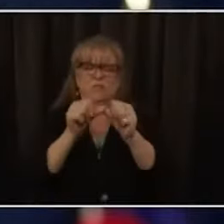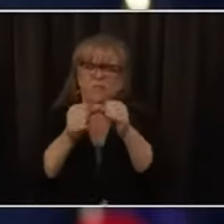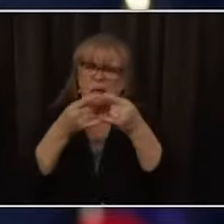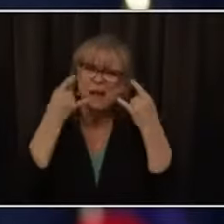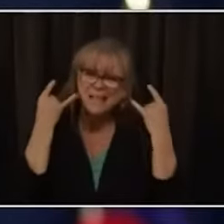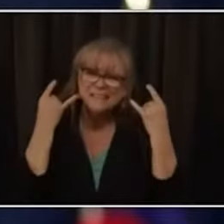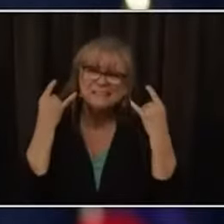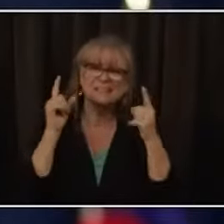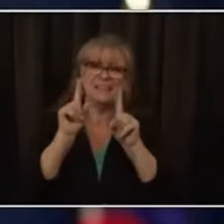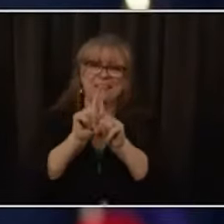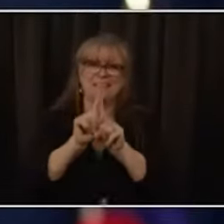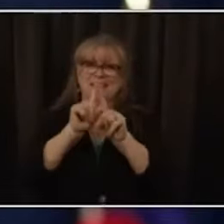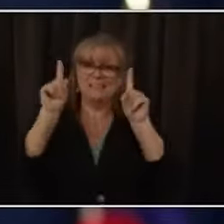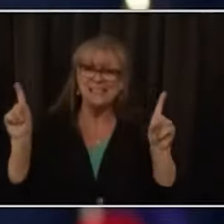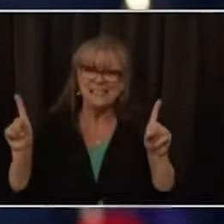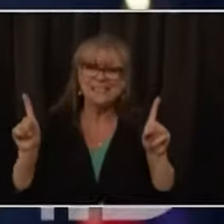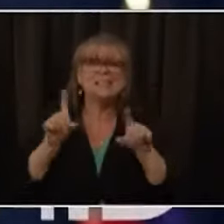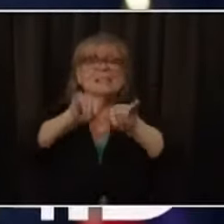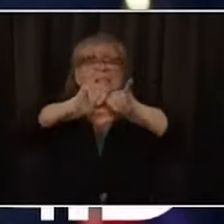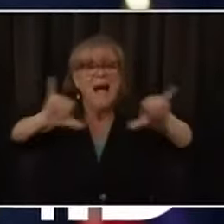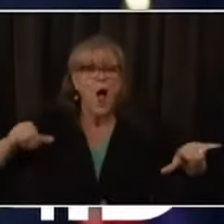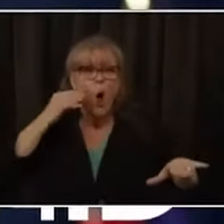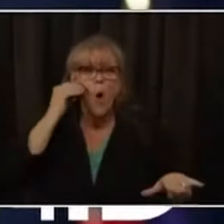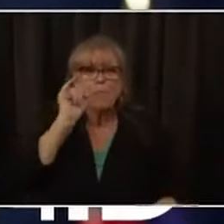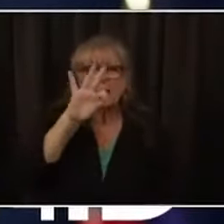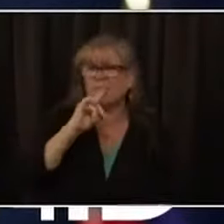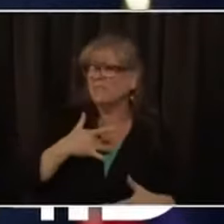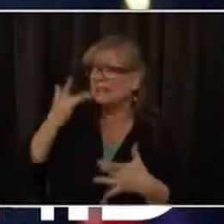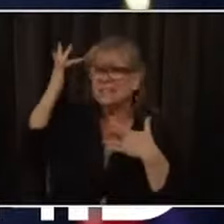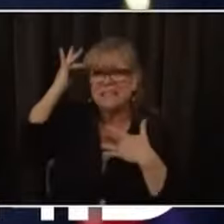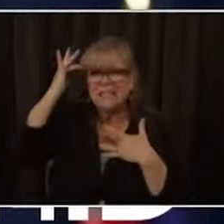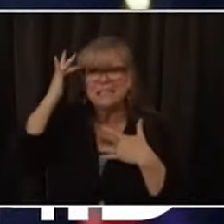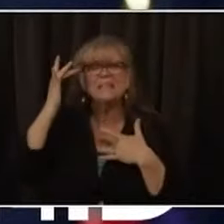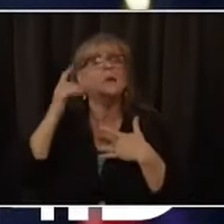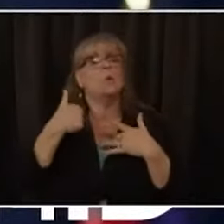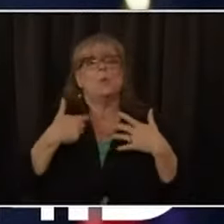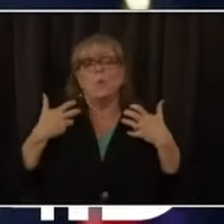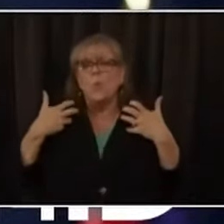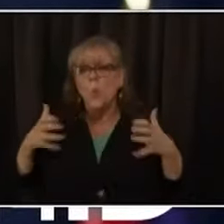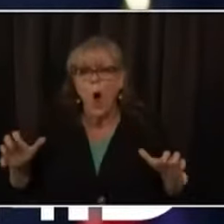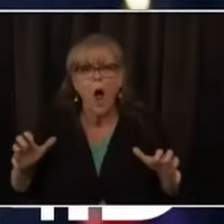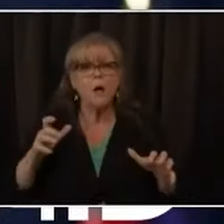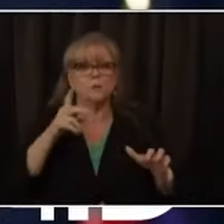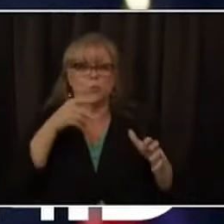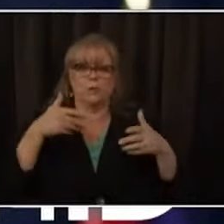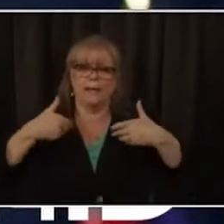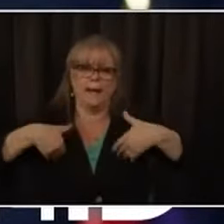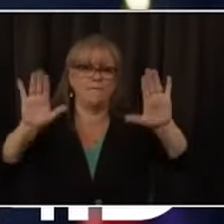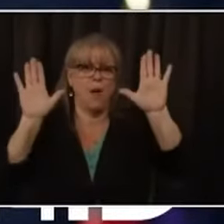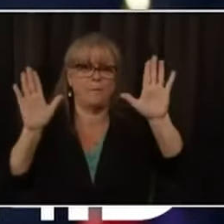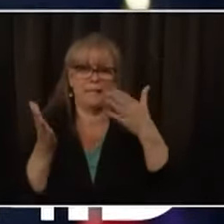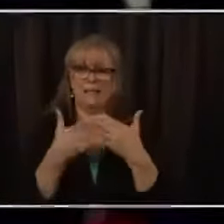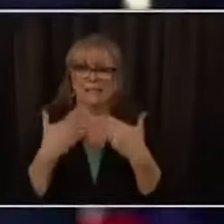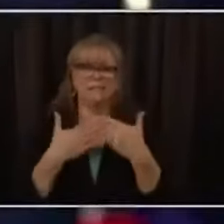all sacrificed too much to let our guard down. Don't get sick now. Let's finish strong and power the comeback, Colorado.